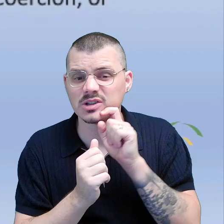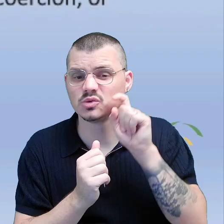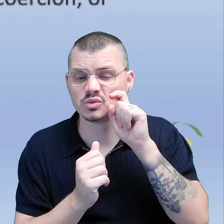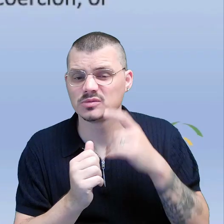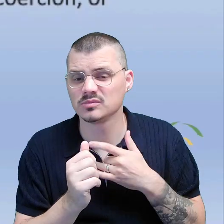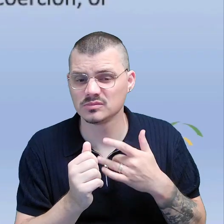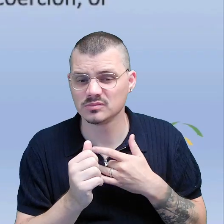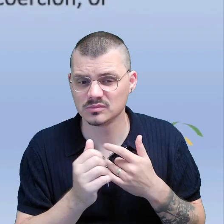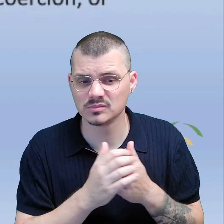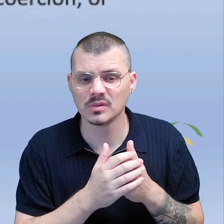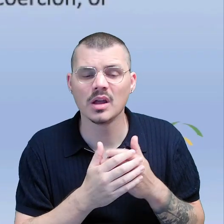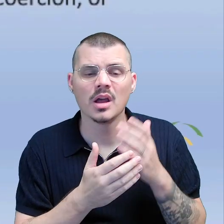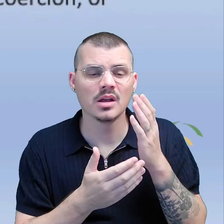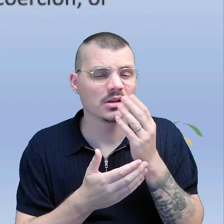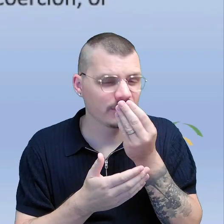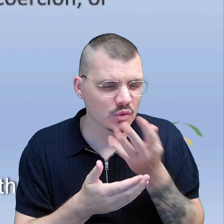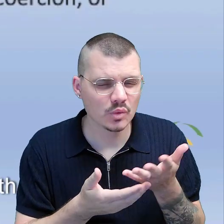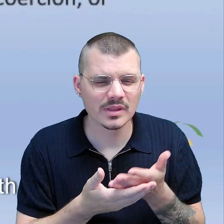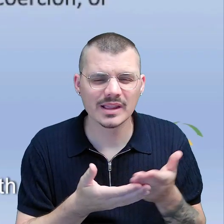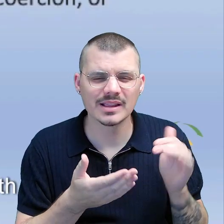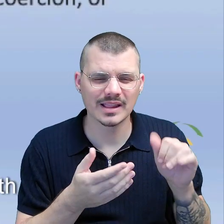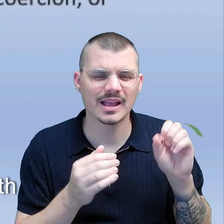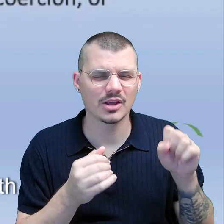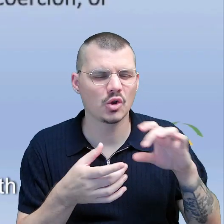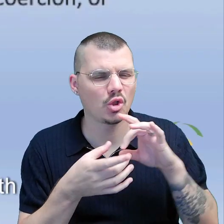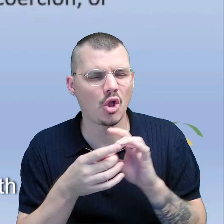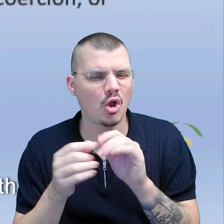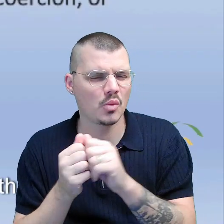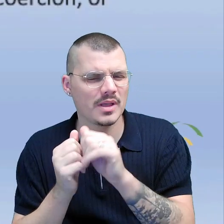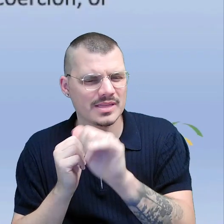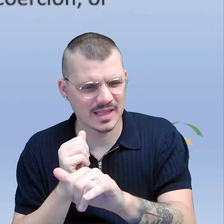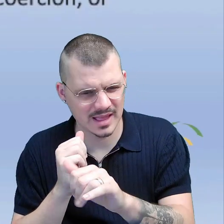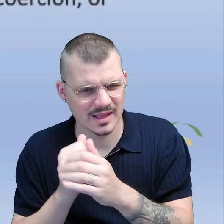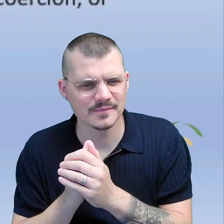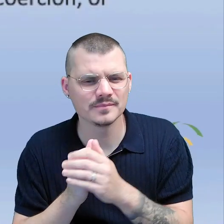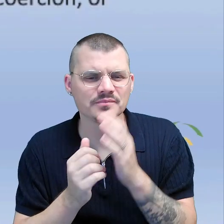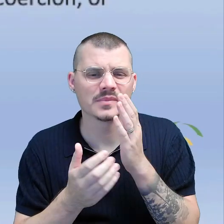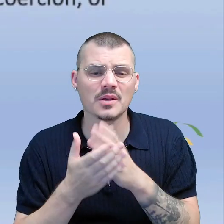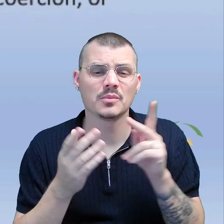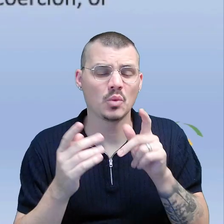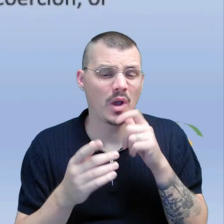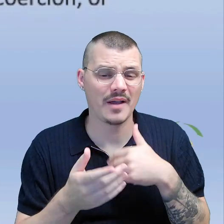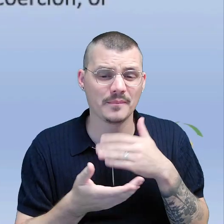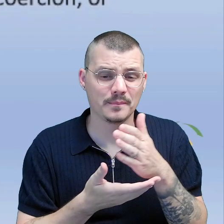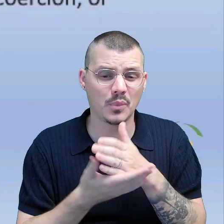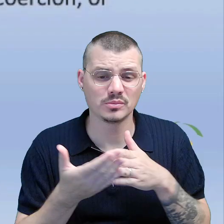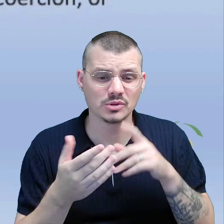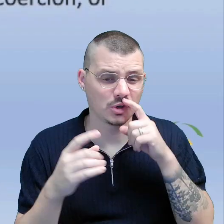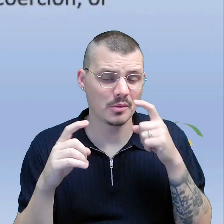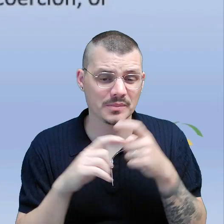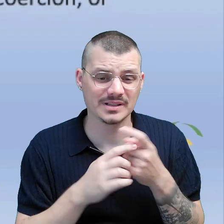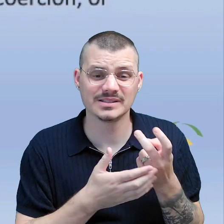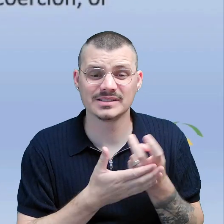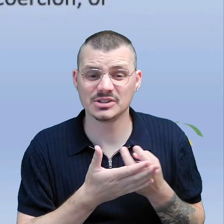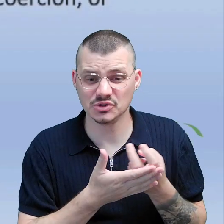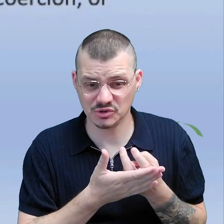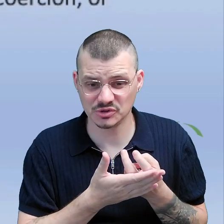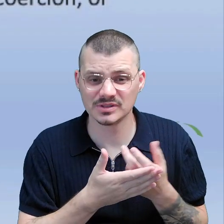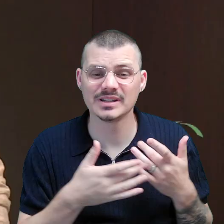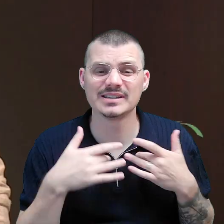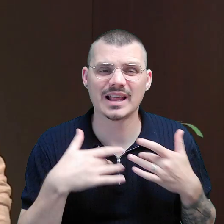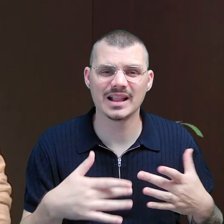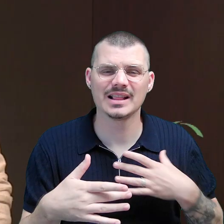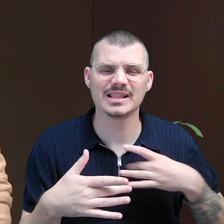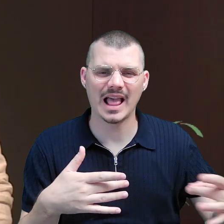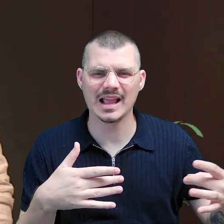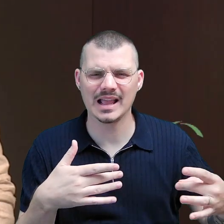sexualized. There's a couple of things that can go along with that. People with certain types of partial complex